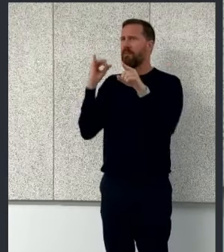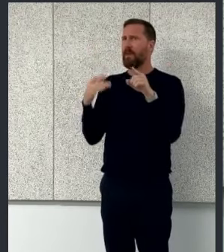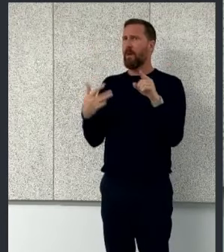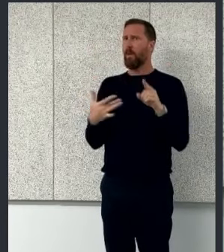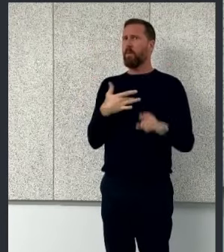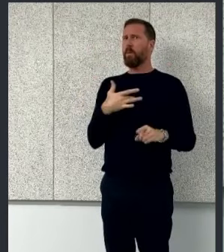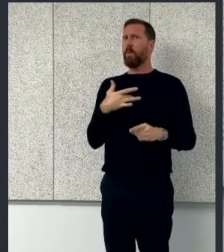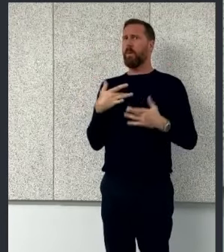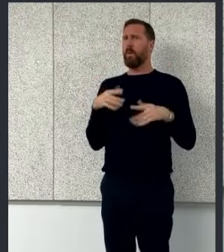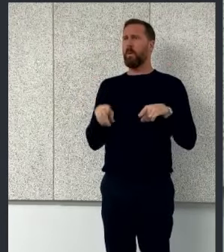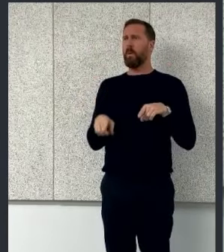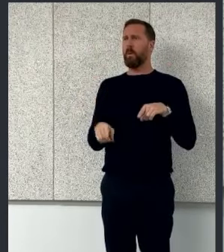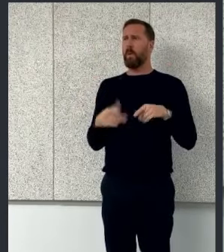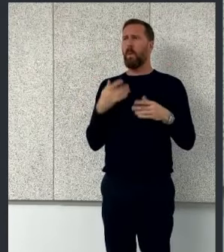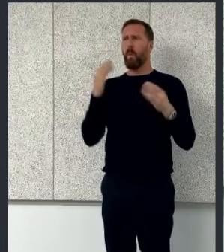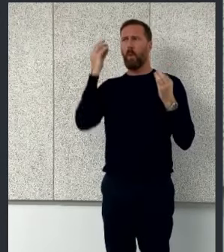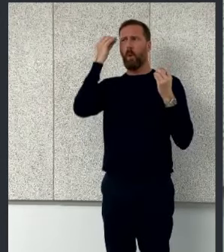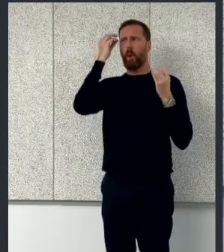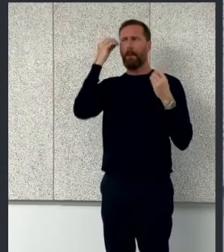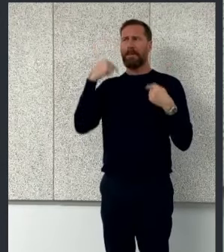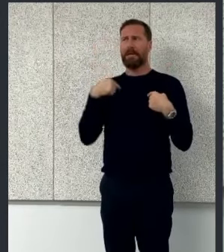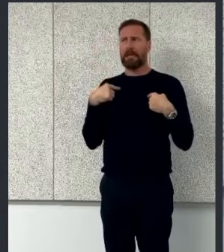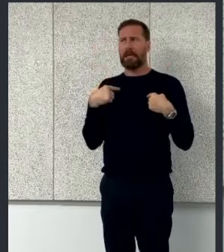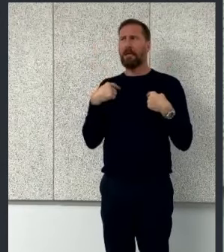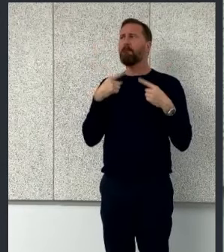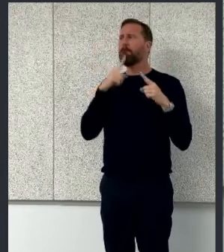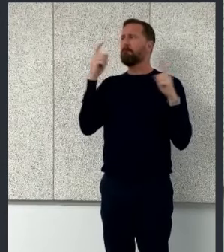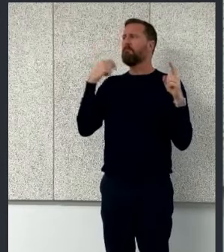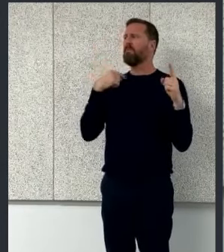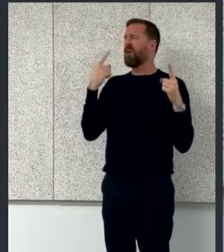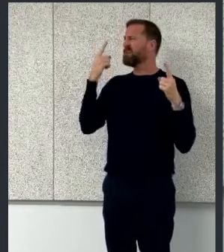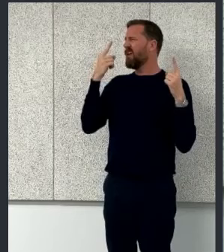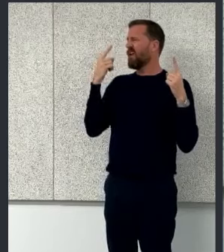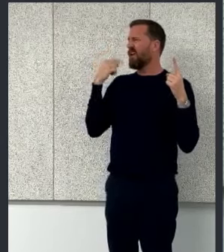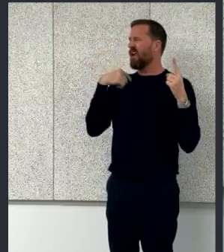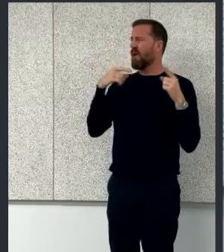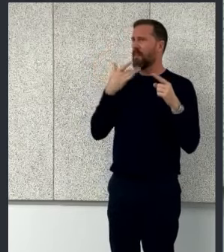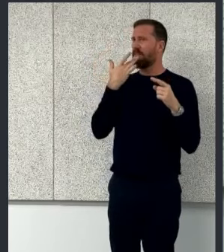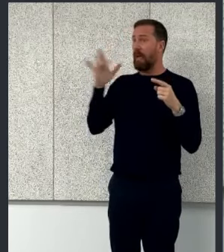Mm-hmm. And I feel very fortunate to be at a foundation